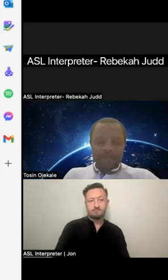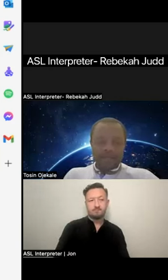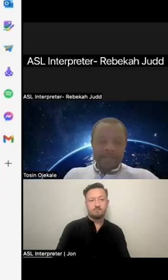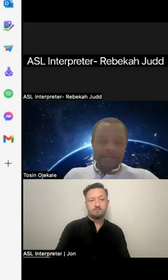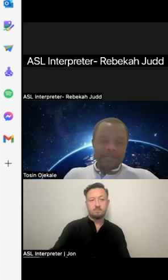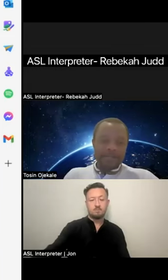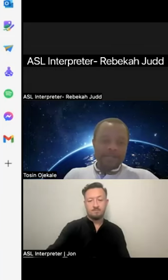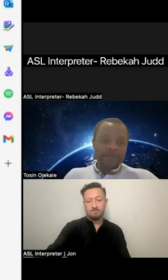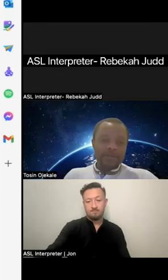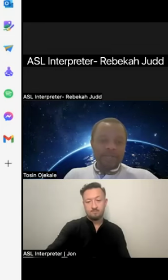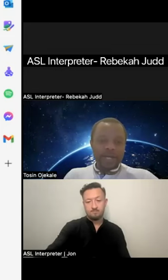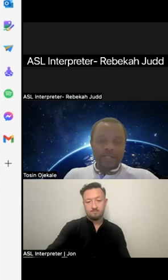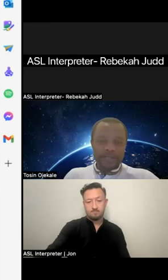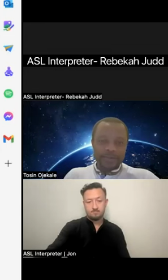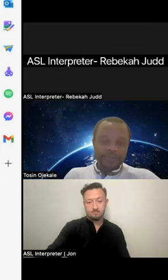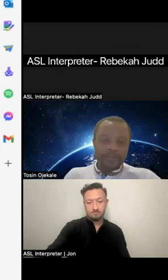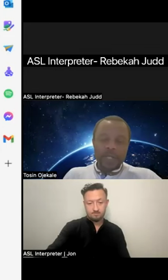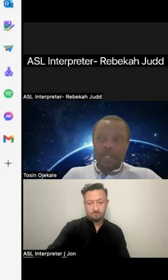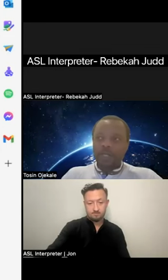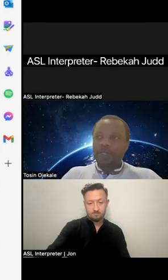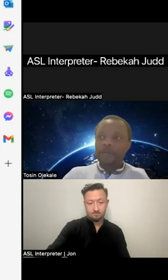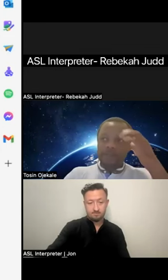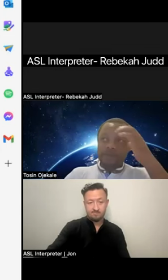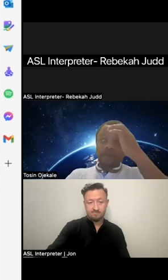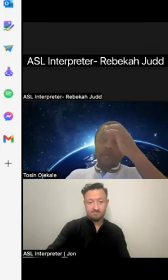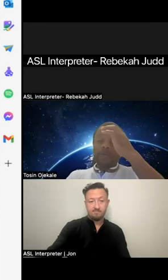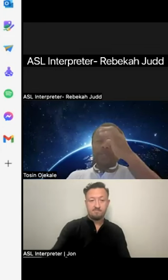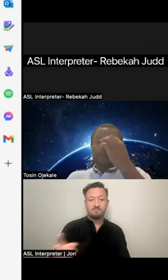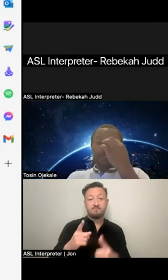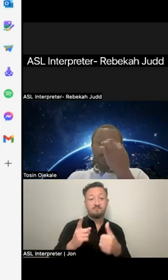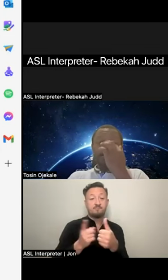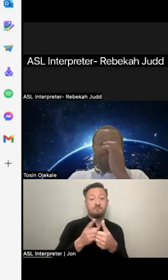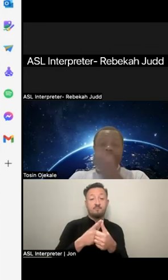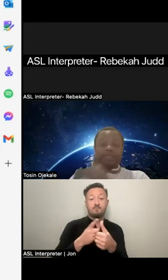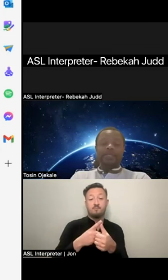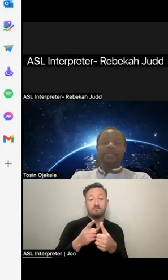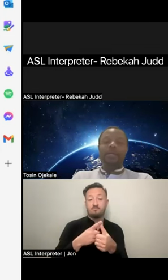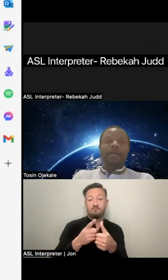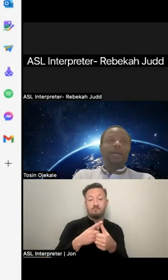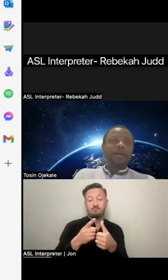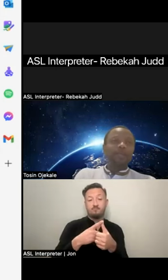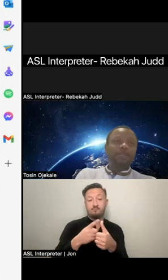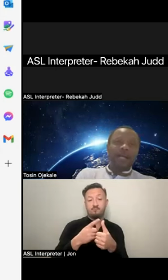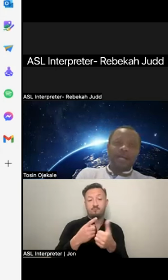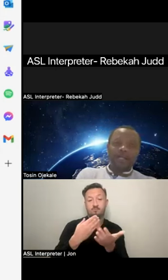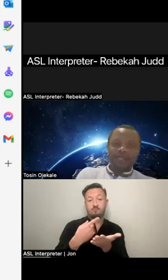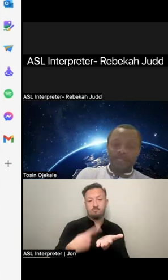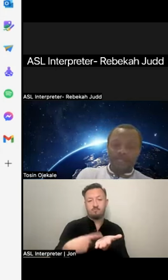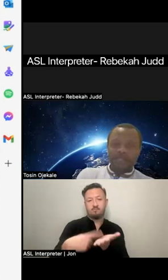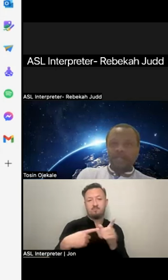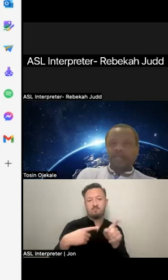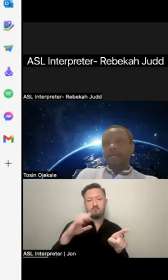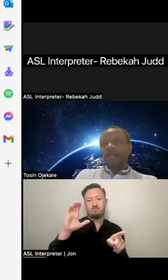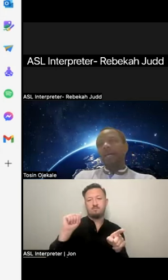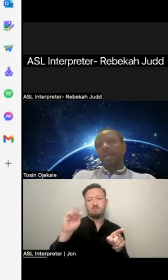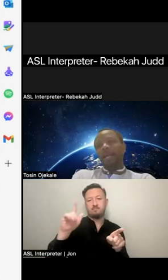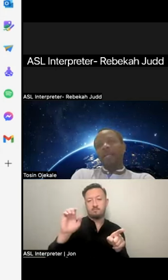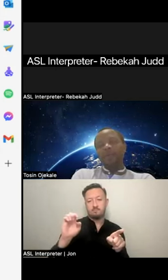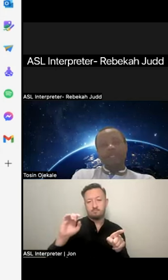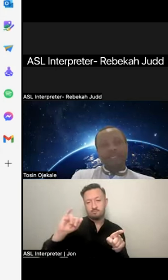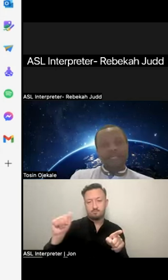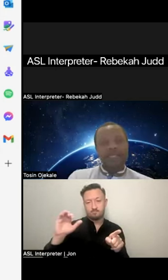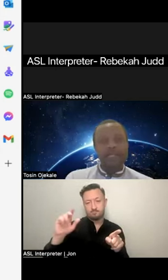Okay, so let's go into that. So the first one we are going to look at is cable jackets.